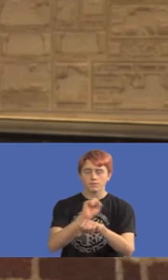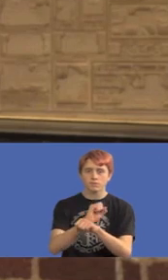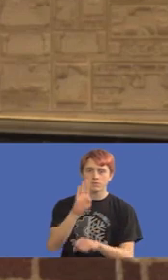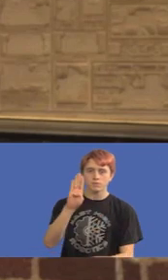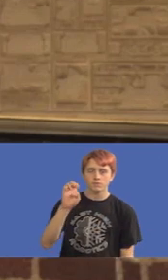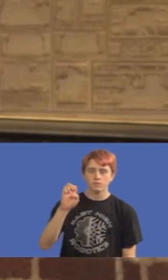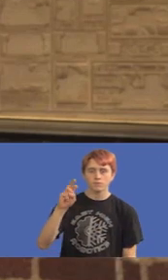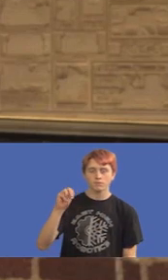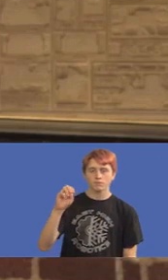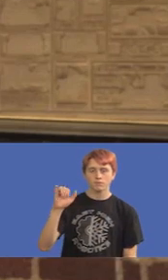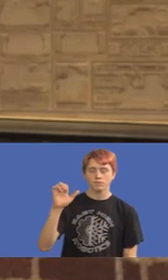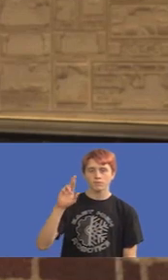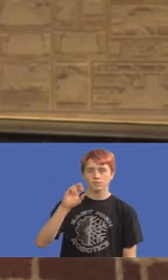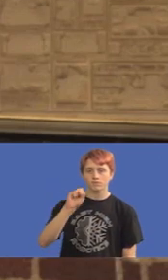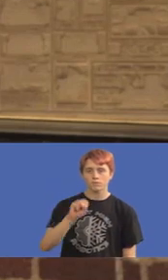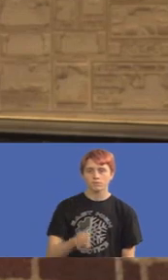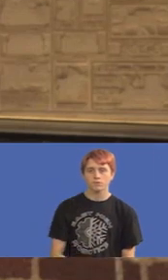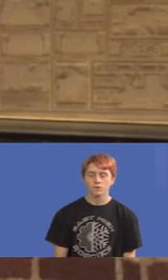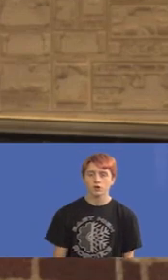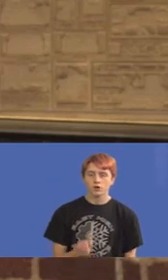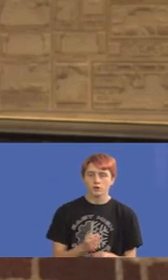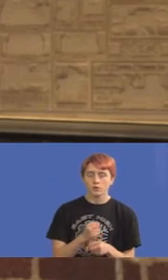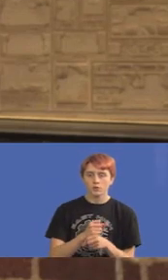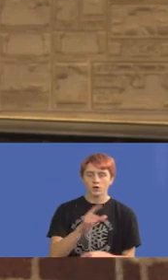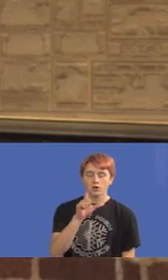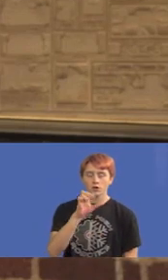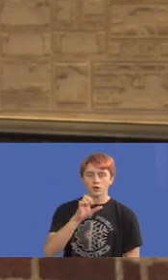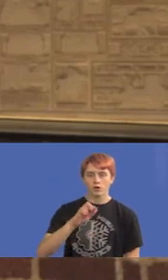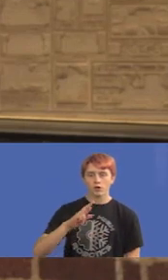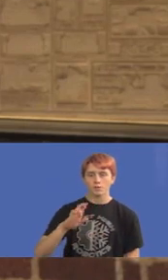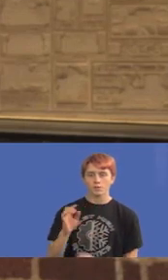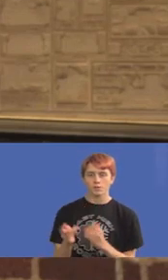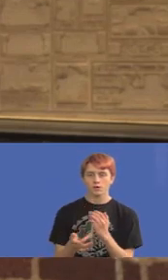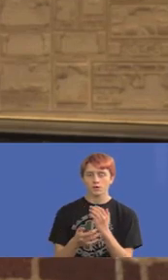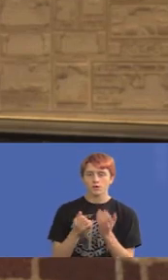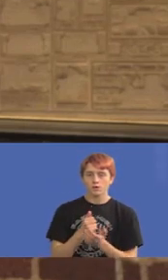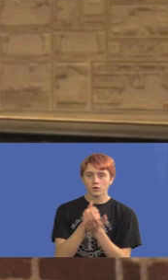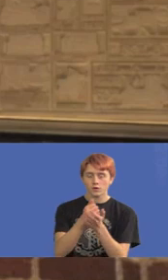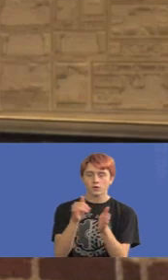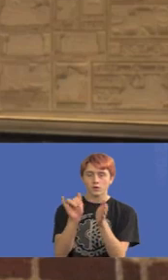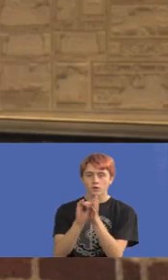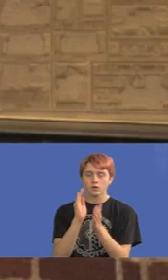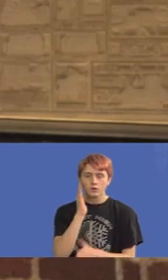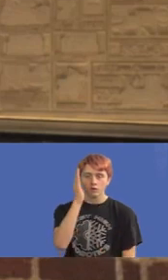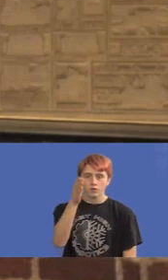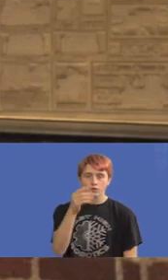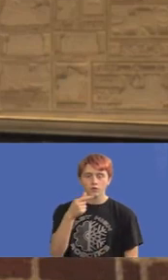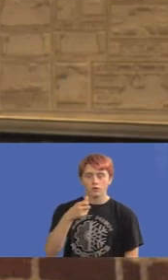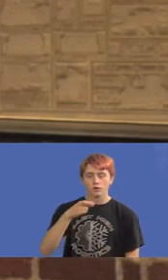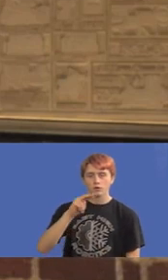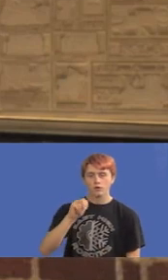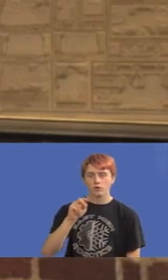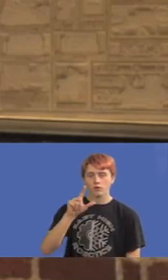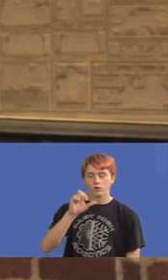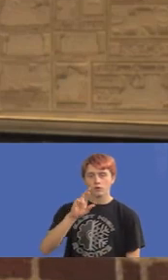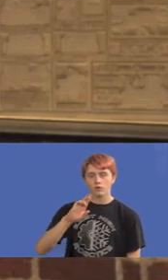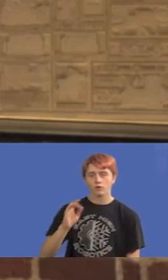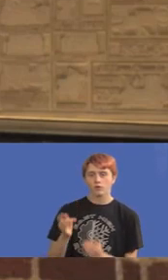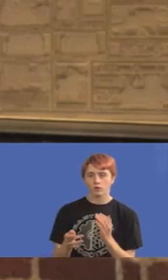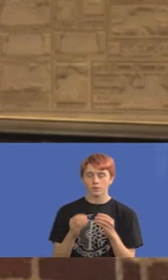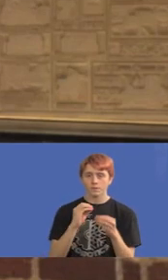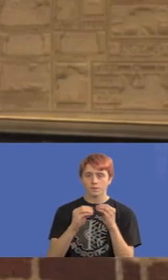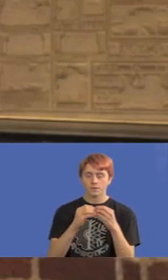to me working at B.E. Myers this summer. They make laser optics, and I got to help identify the next gen of lasers. And I got to help